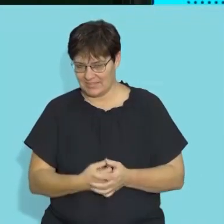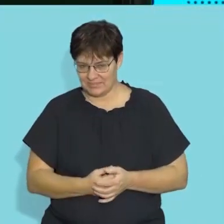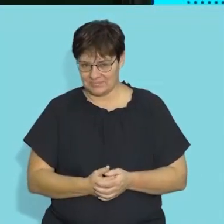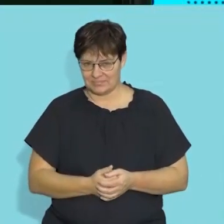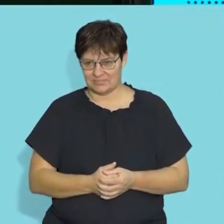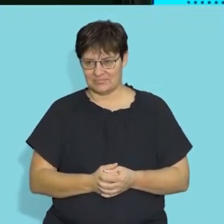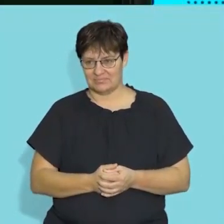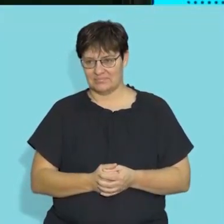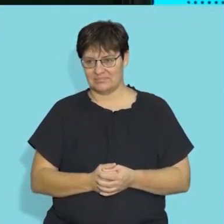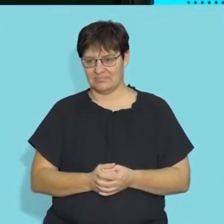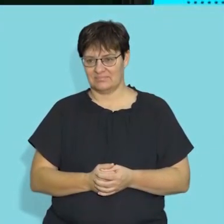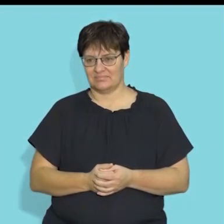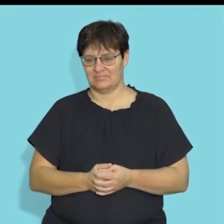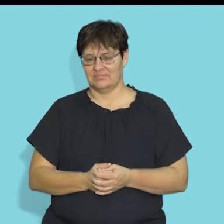me.